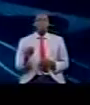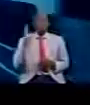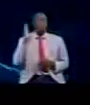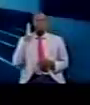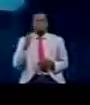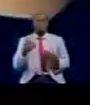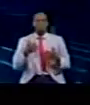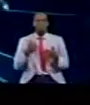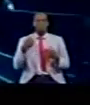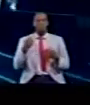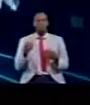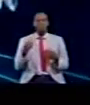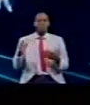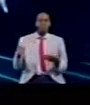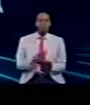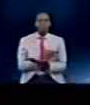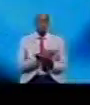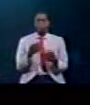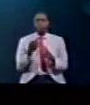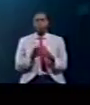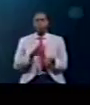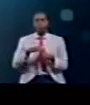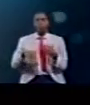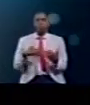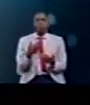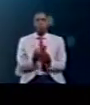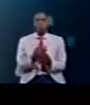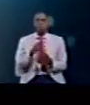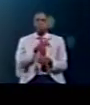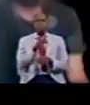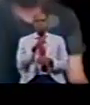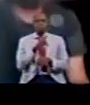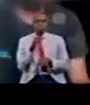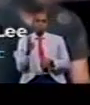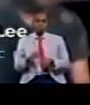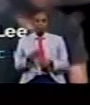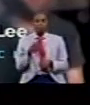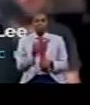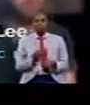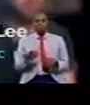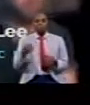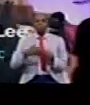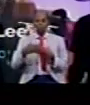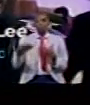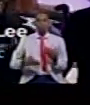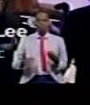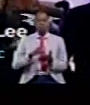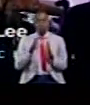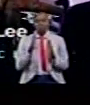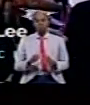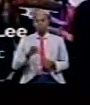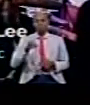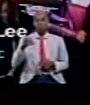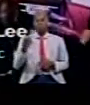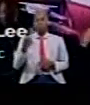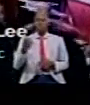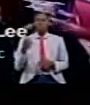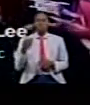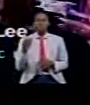into that wife and bring that wife back to the proper perspective, oh Lord, in Jesus'